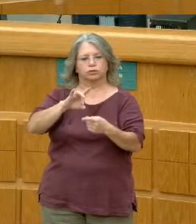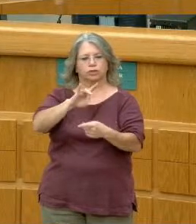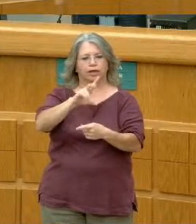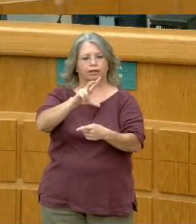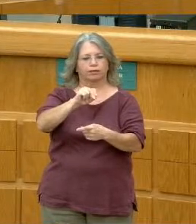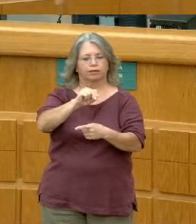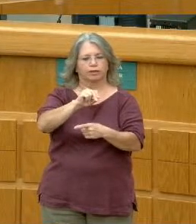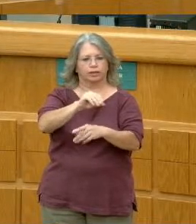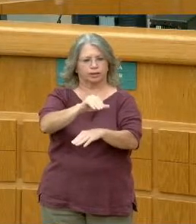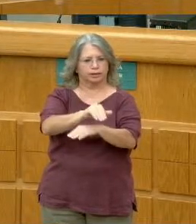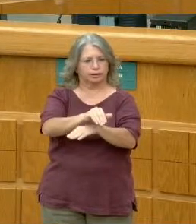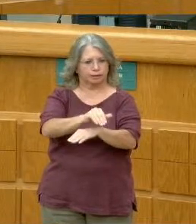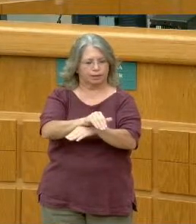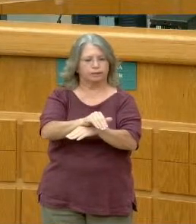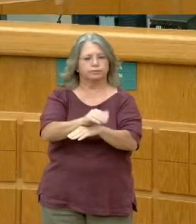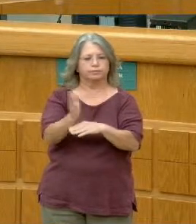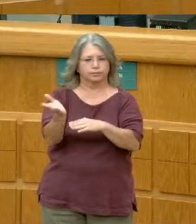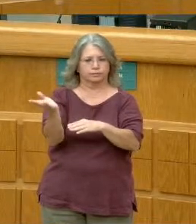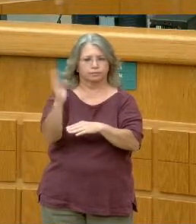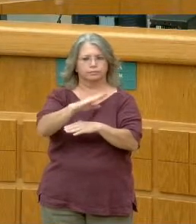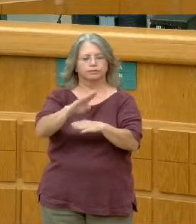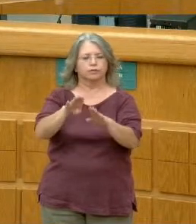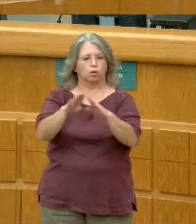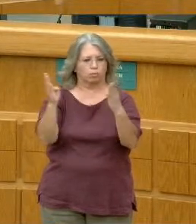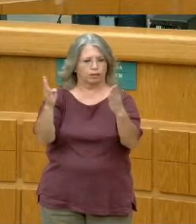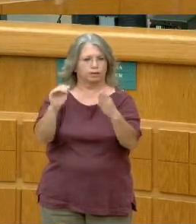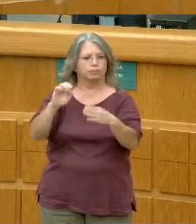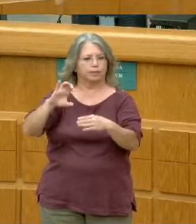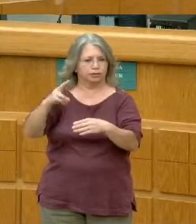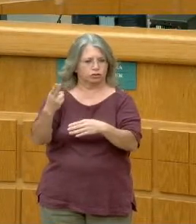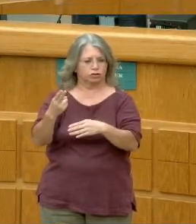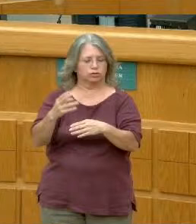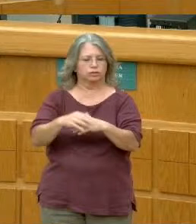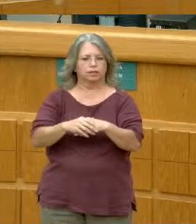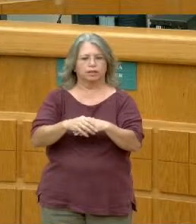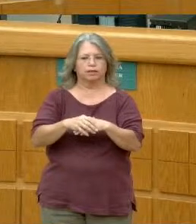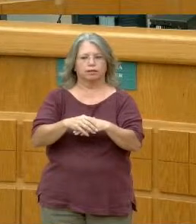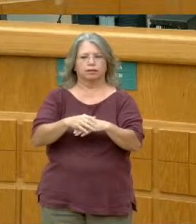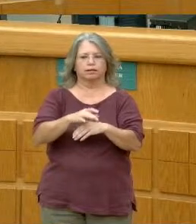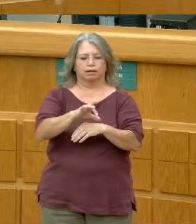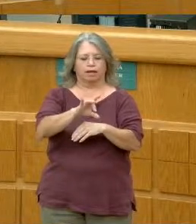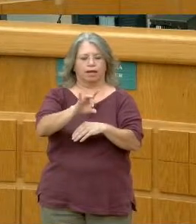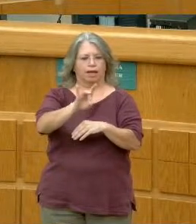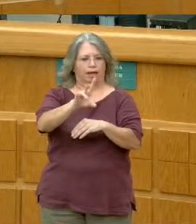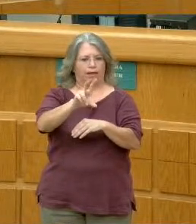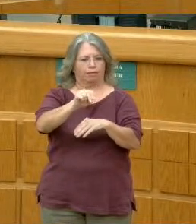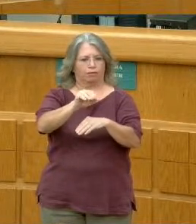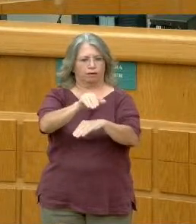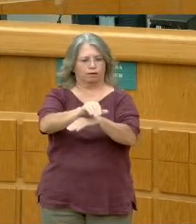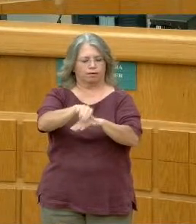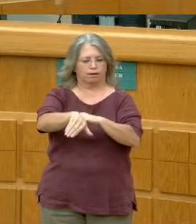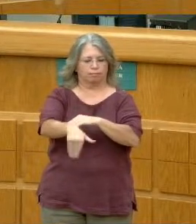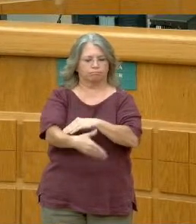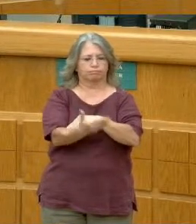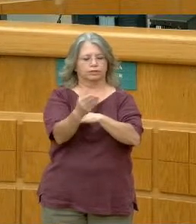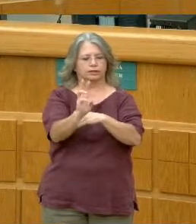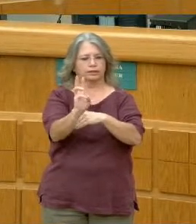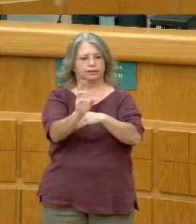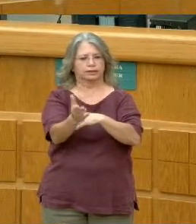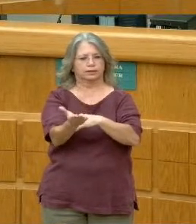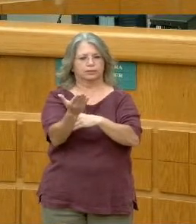period, as I understand it, on the Gulf beaches. So we need to be aware of that, and you need to be aware of